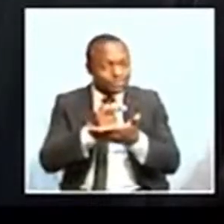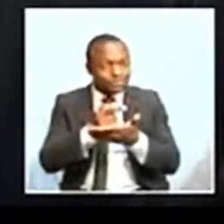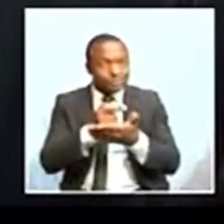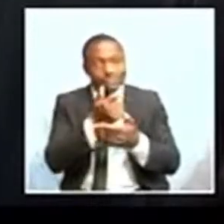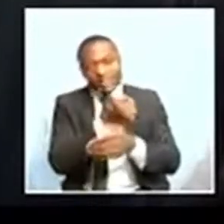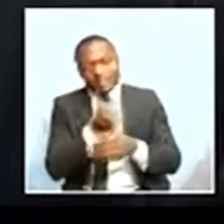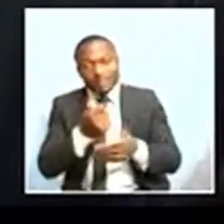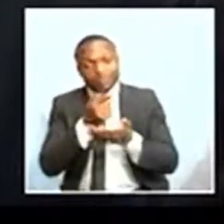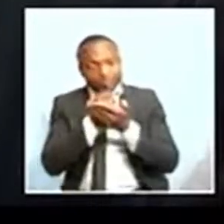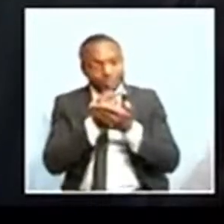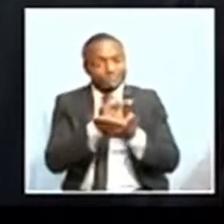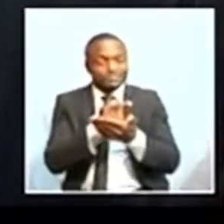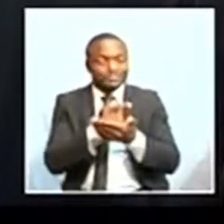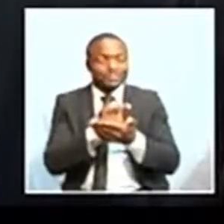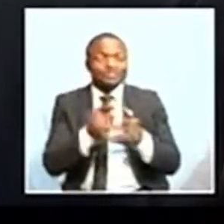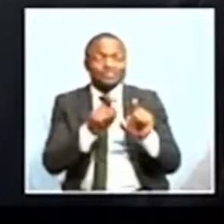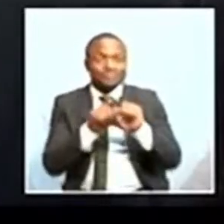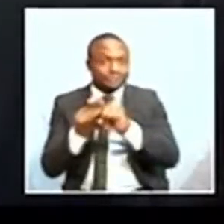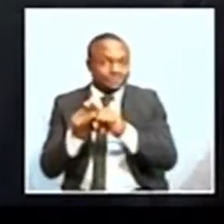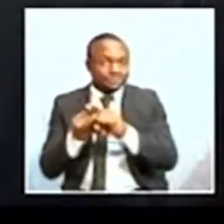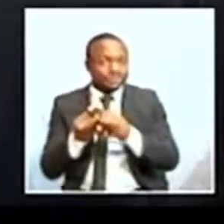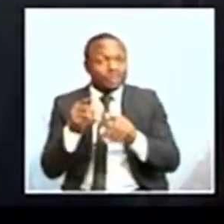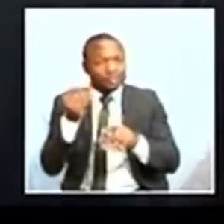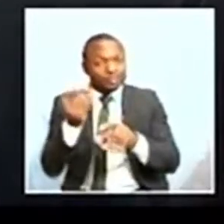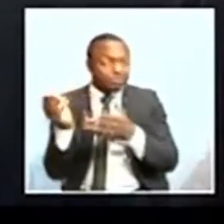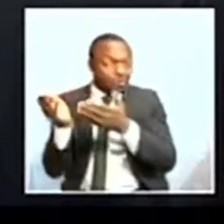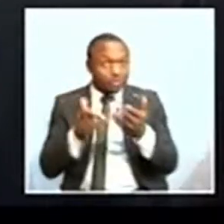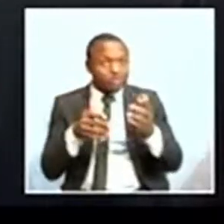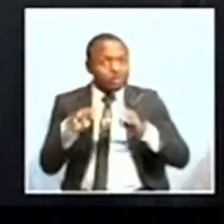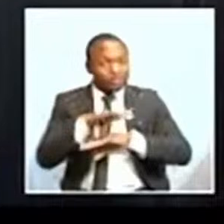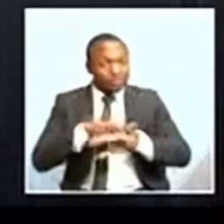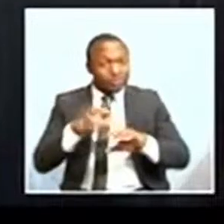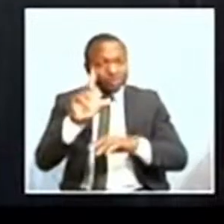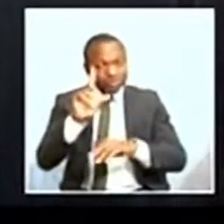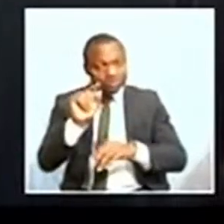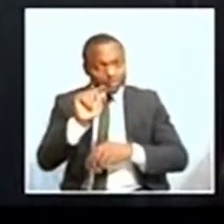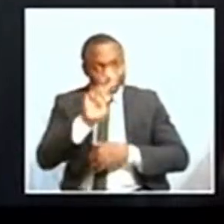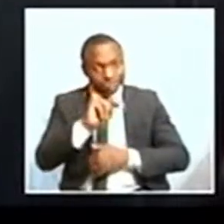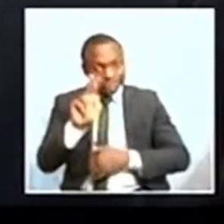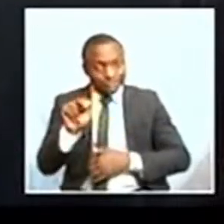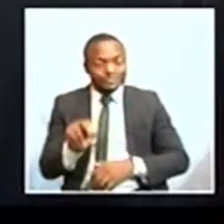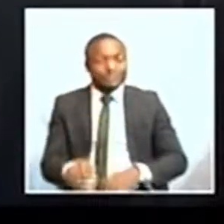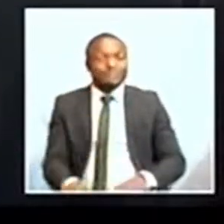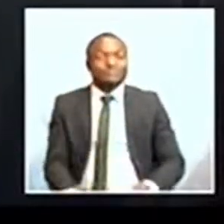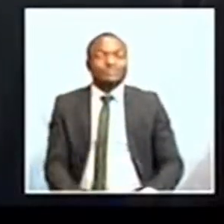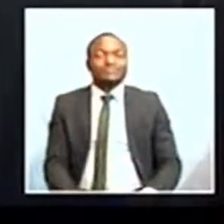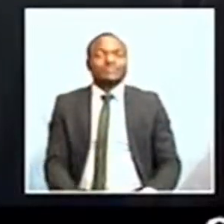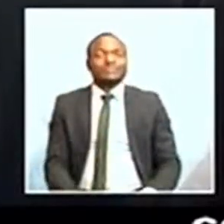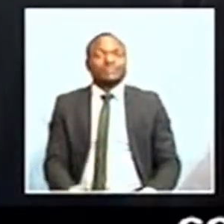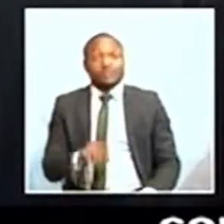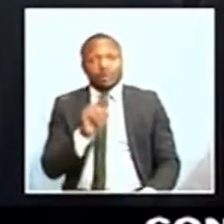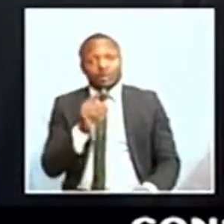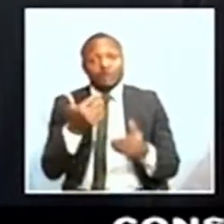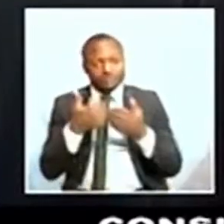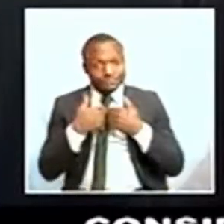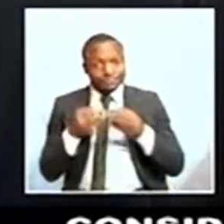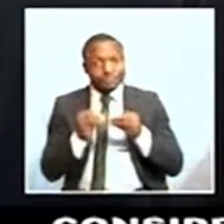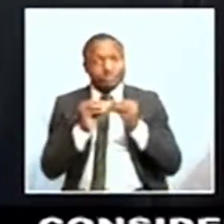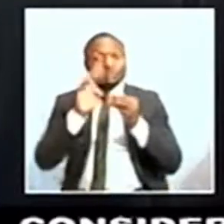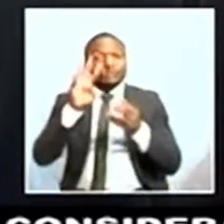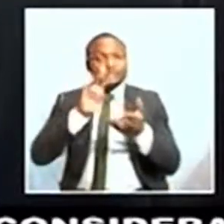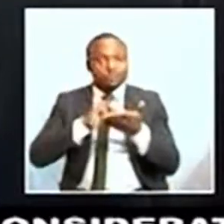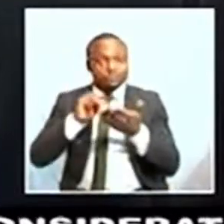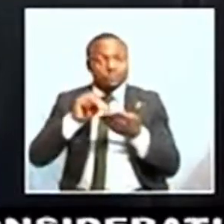other grants, and also an amount brought forward from 2022. So you have an amount of